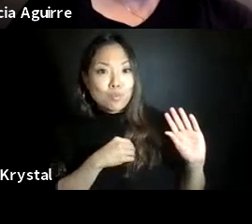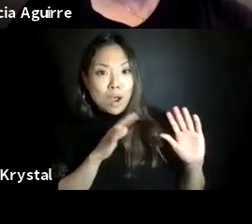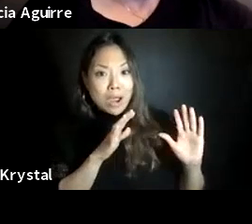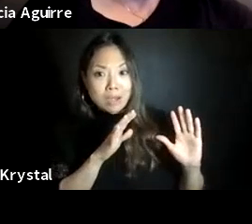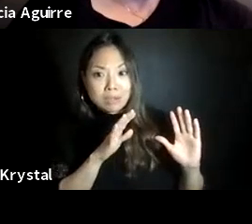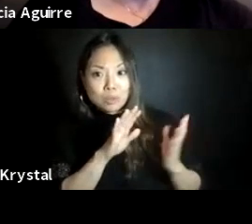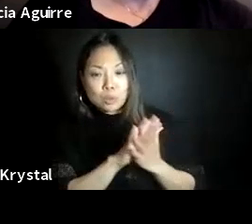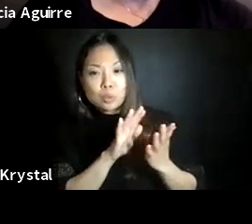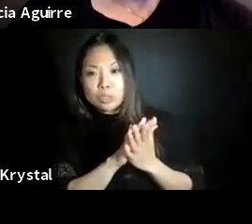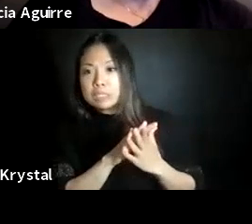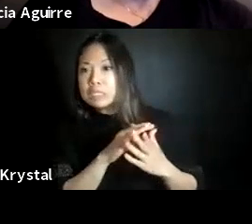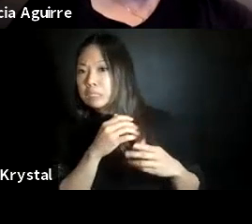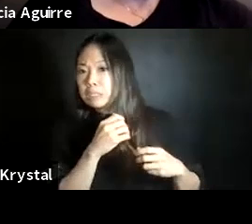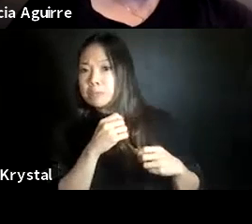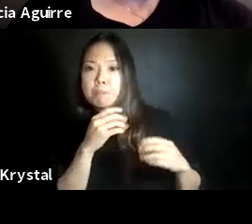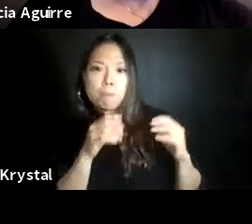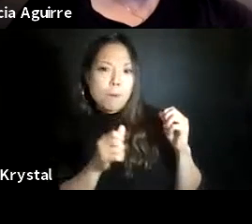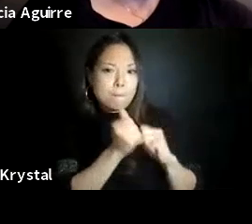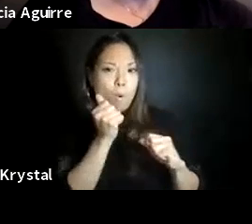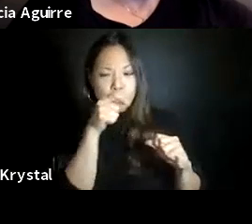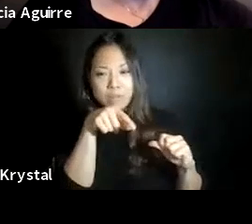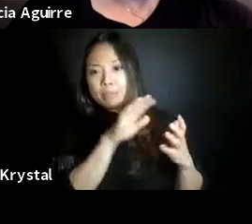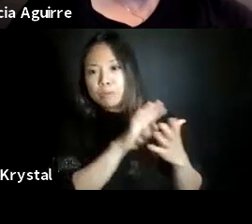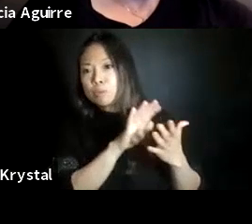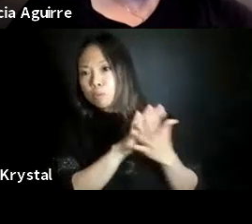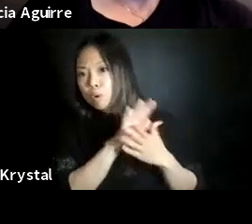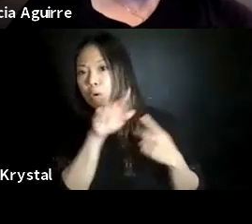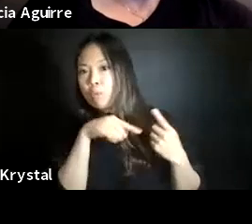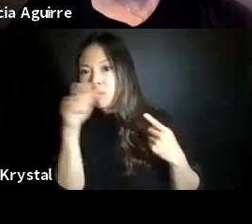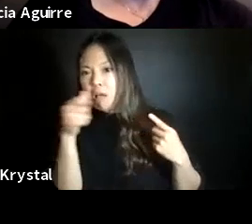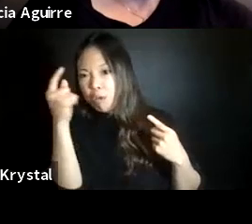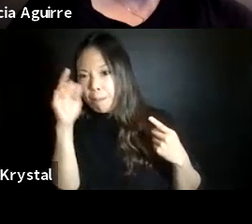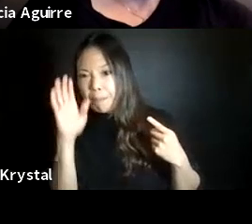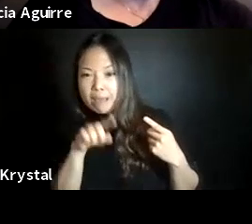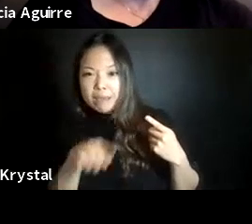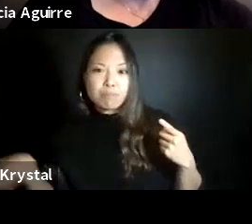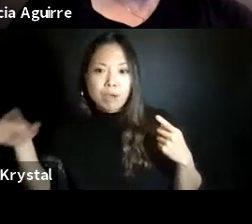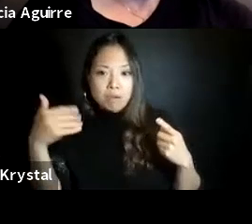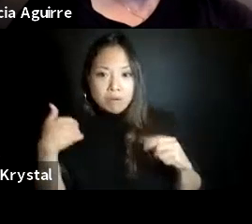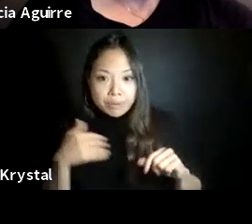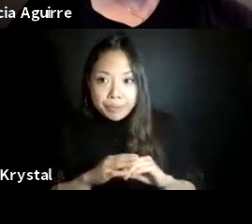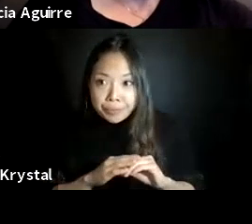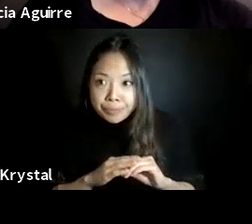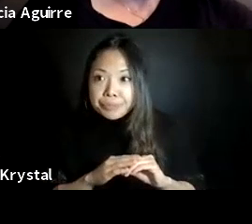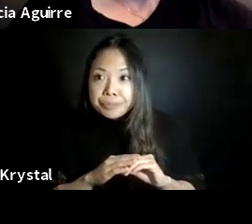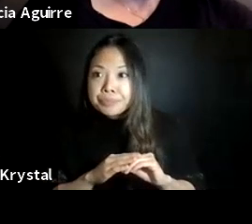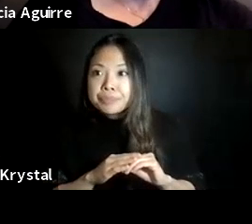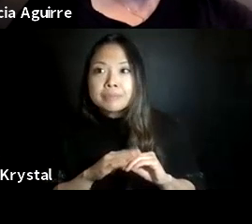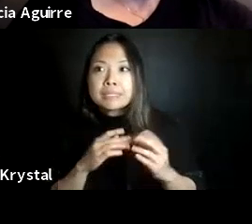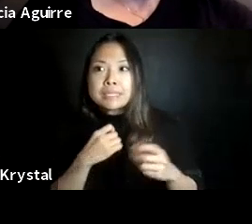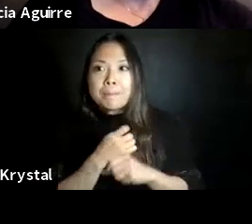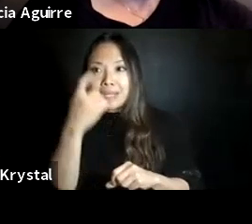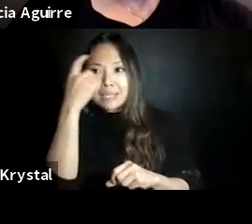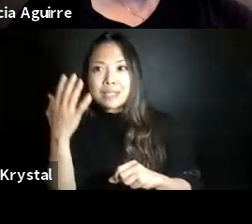It doesn't make sense when most of the students hail from Westie, which is known to be a predominantly white upper class or middle class neighborhood, when much more of the